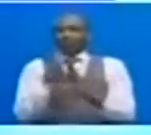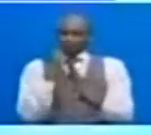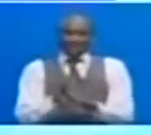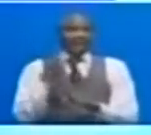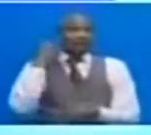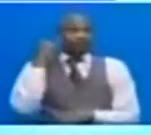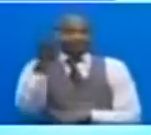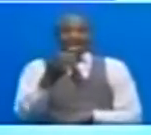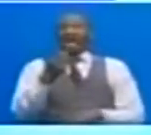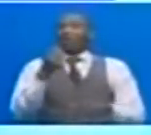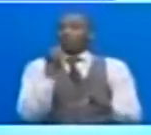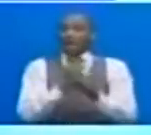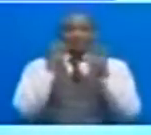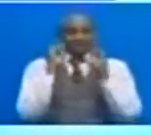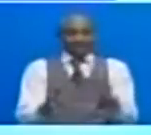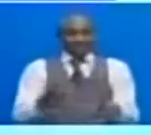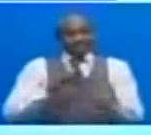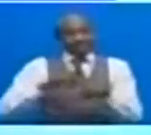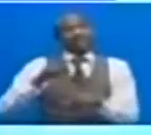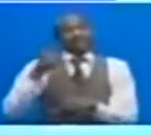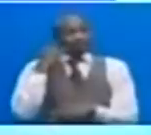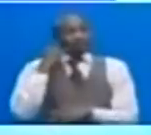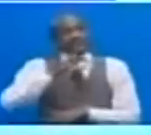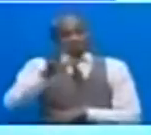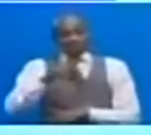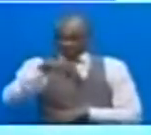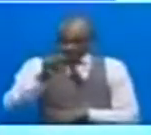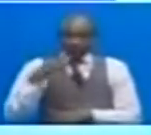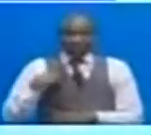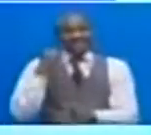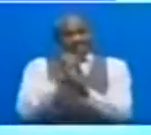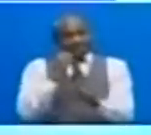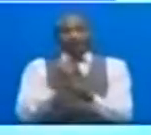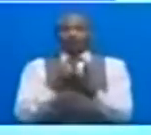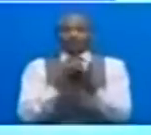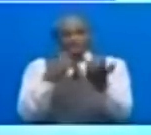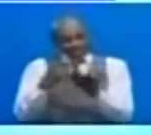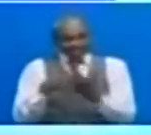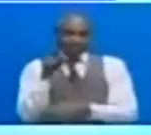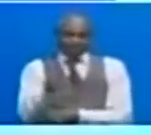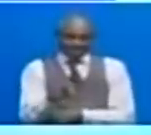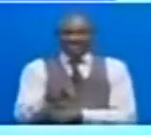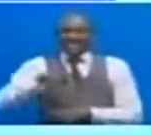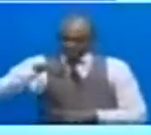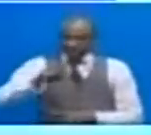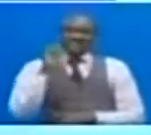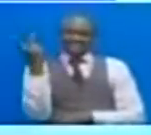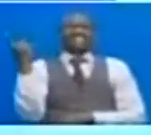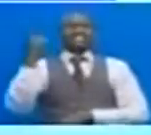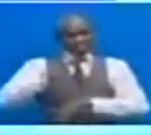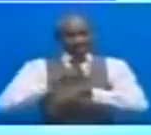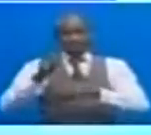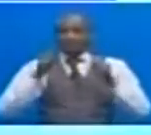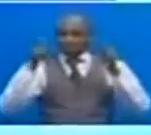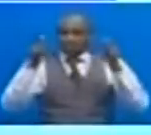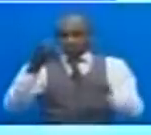even as Nakuru County government resolved to involve the Labour Office to lead talks. The health workers' strike has entered its second day, with